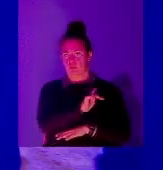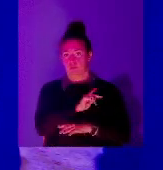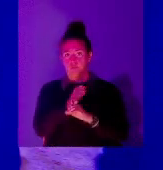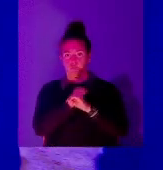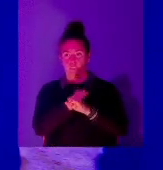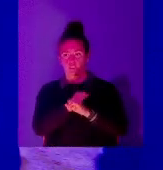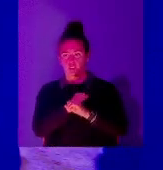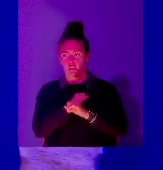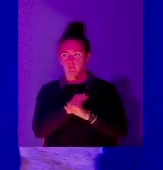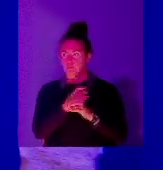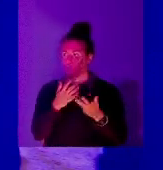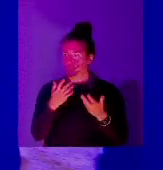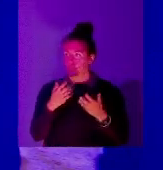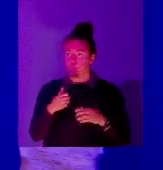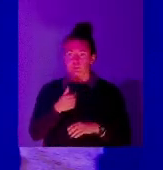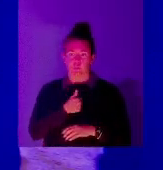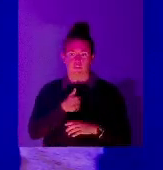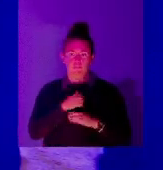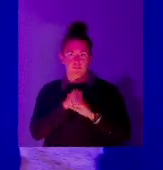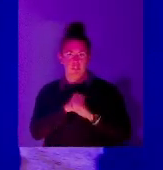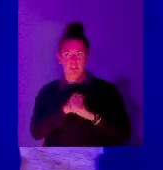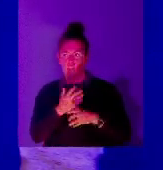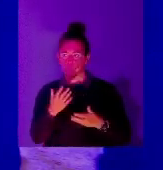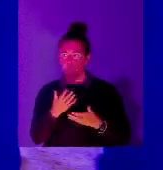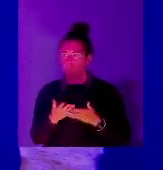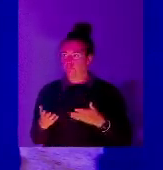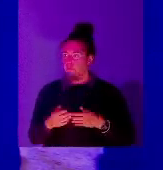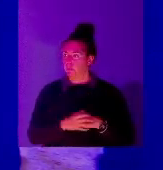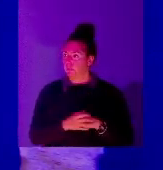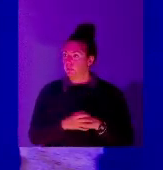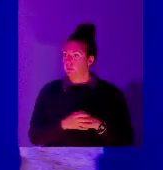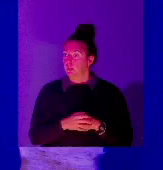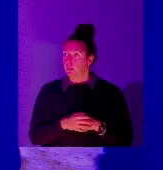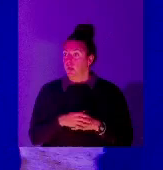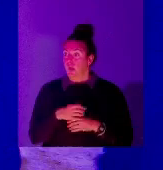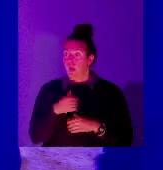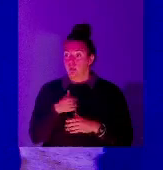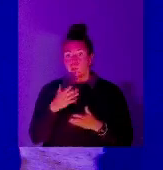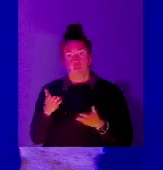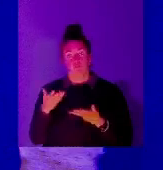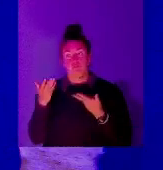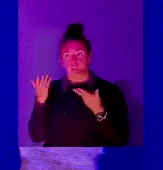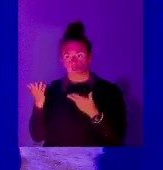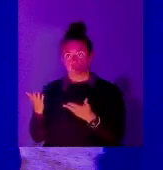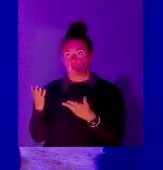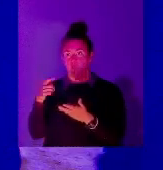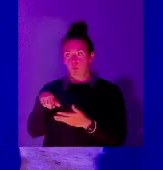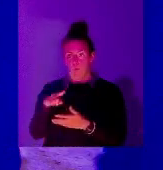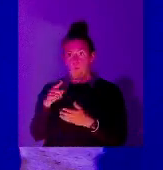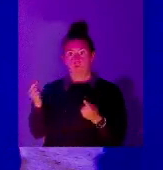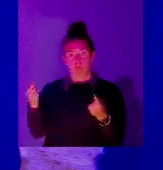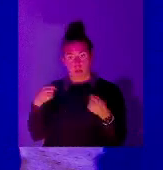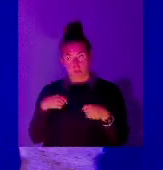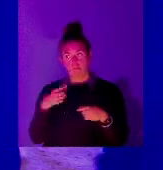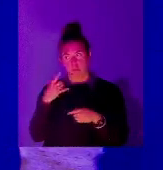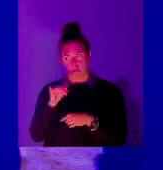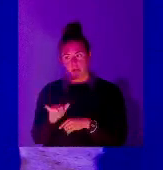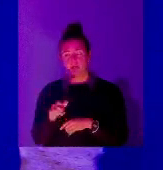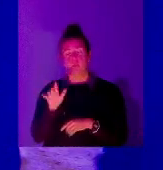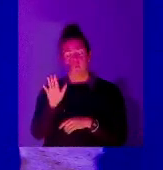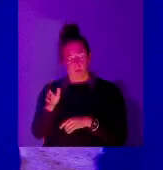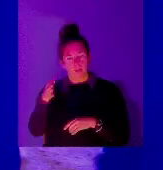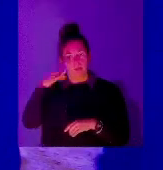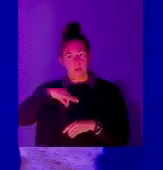self-defense stuff. So I highly suggest you come for that. You will benefit from the teaching.